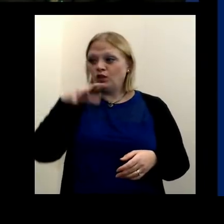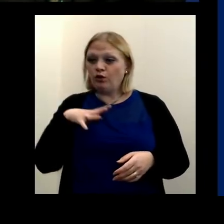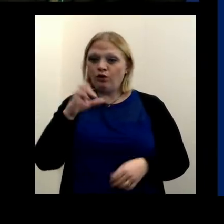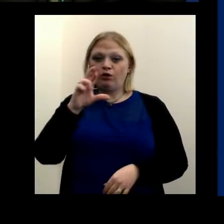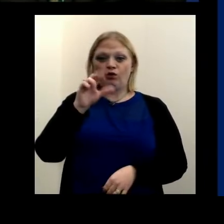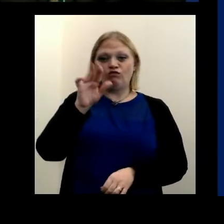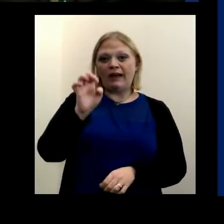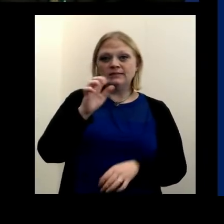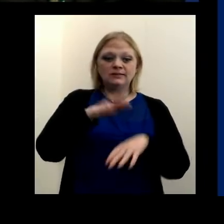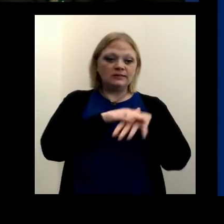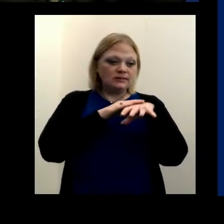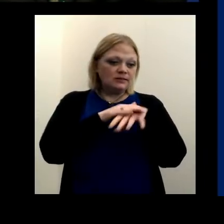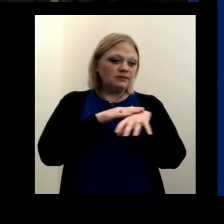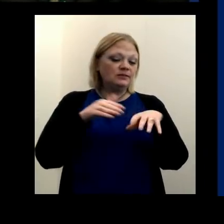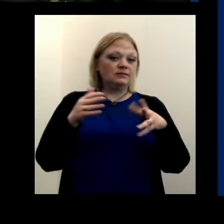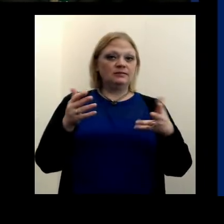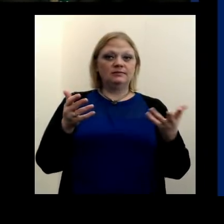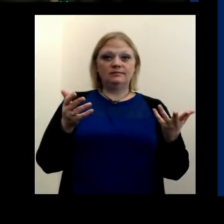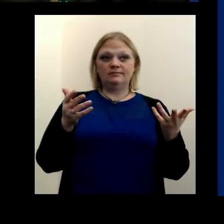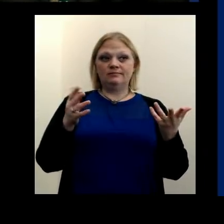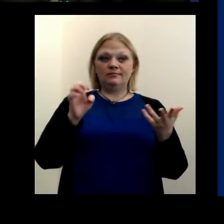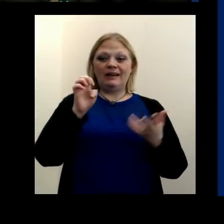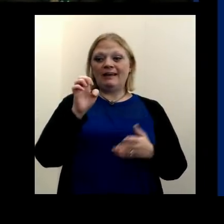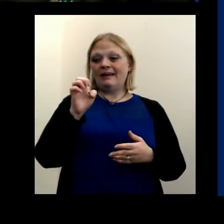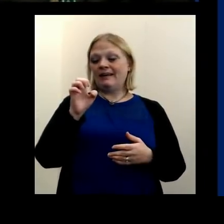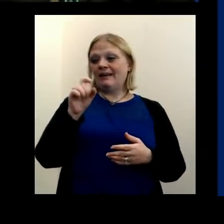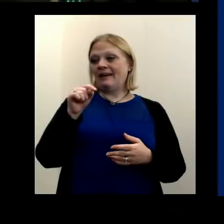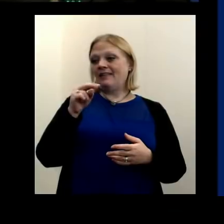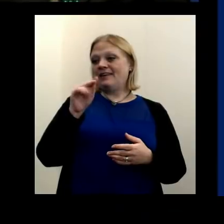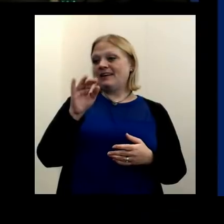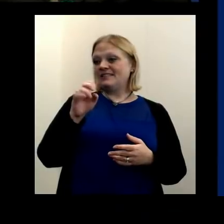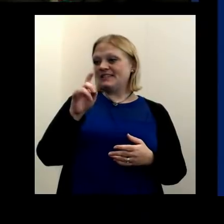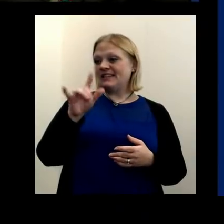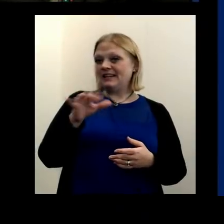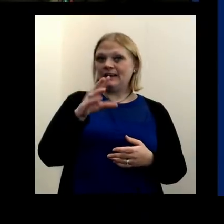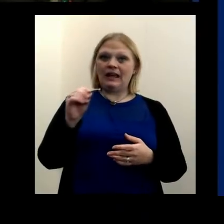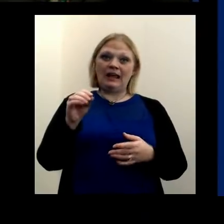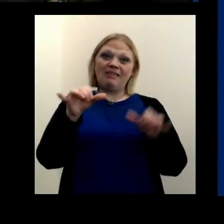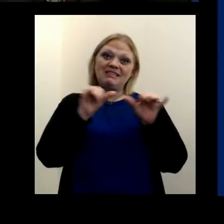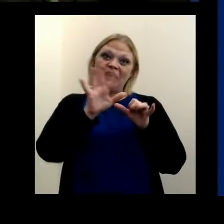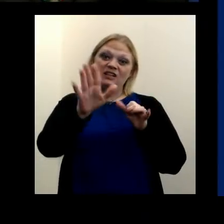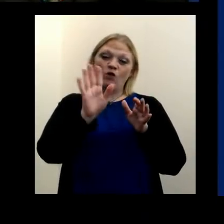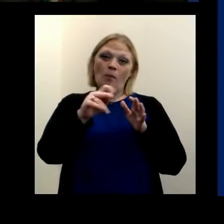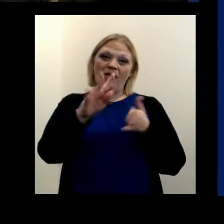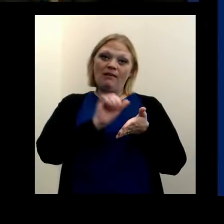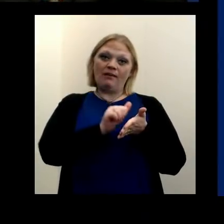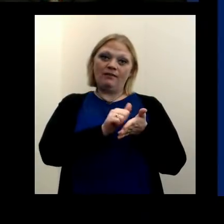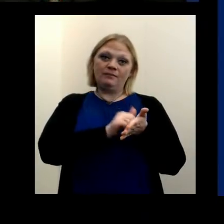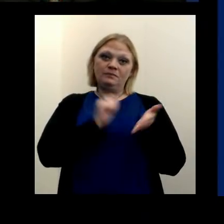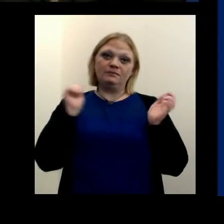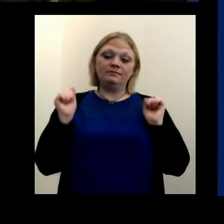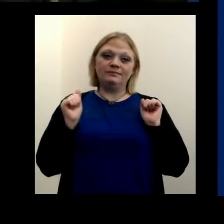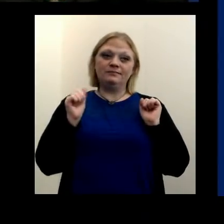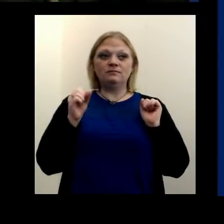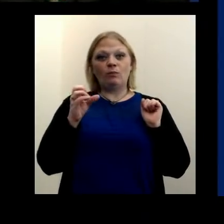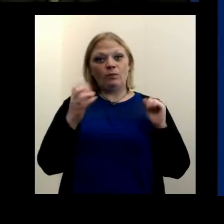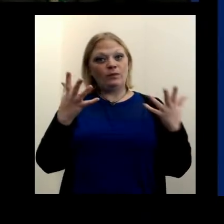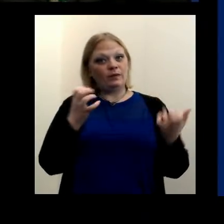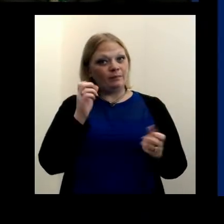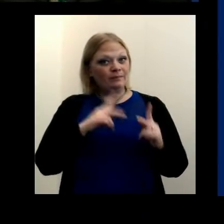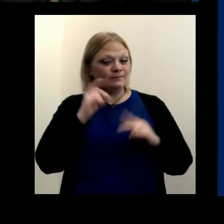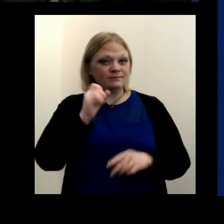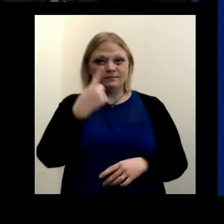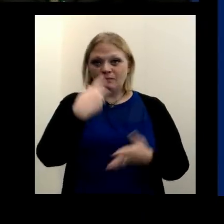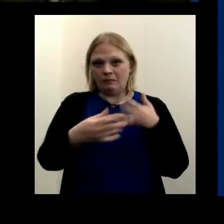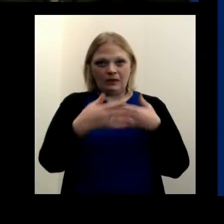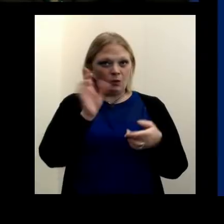race, your ethnicity, and the size of your bank account. So we want people to understand that it doesn't matter where